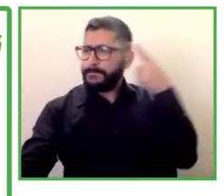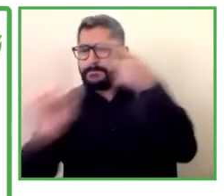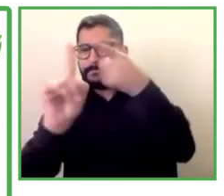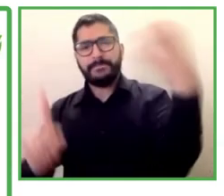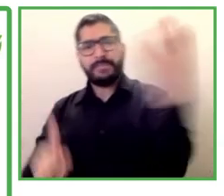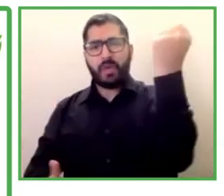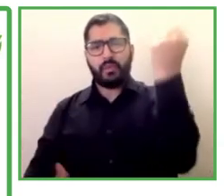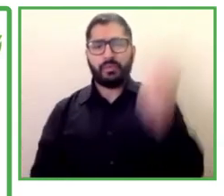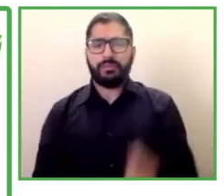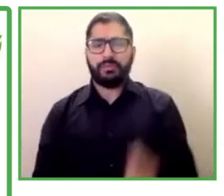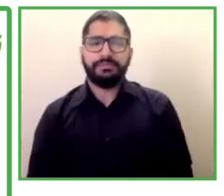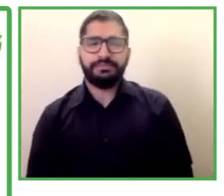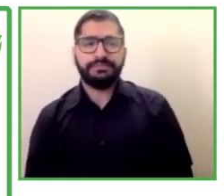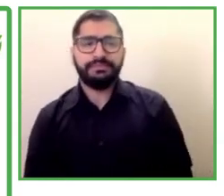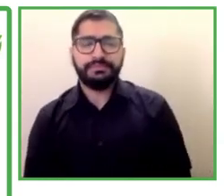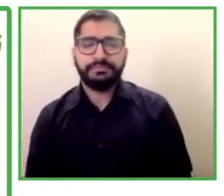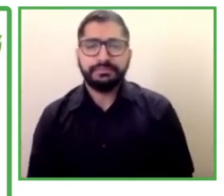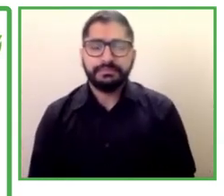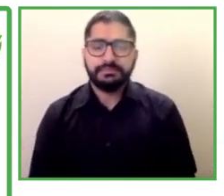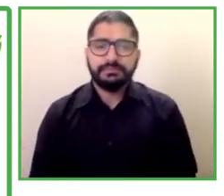Next slide, please.